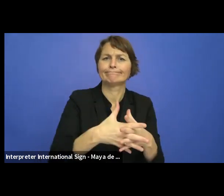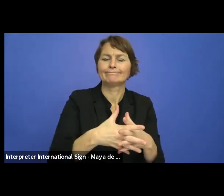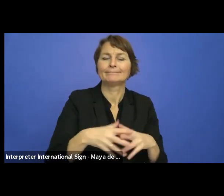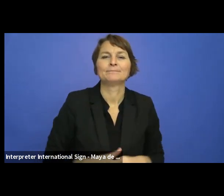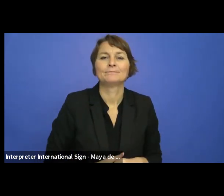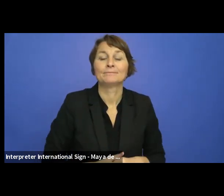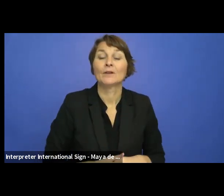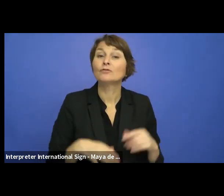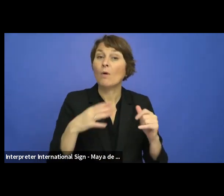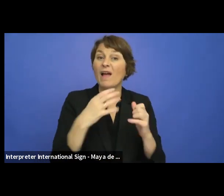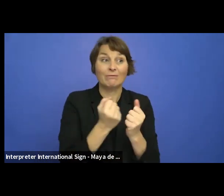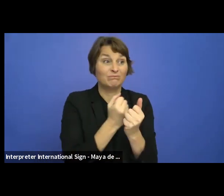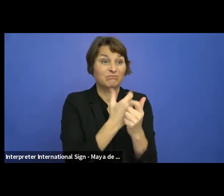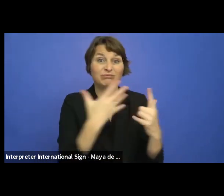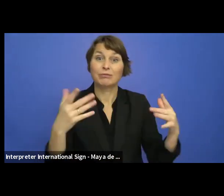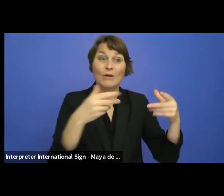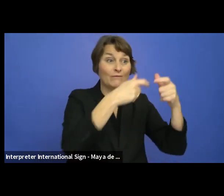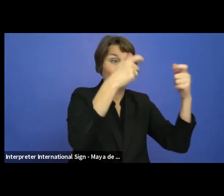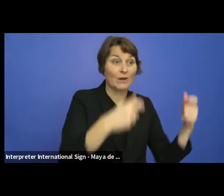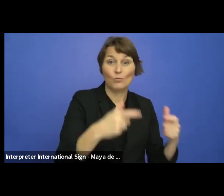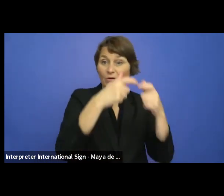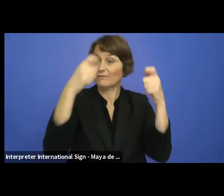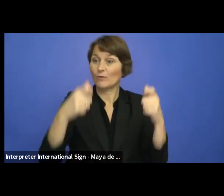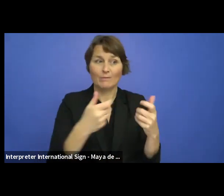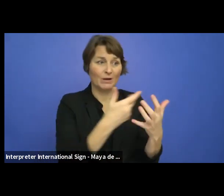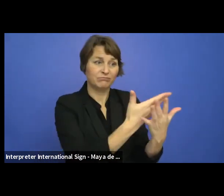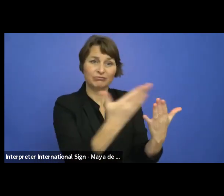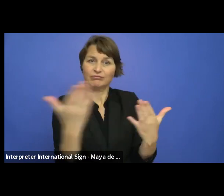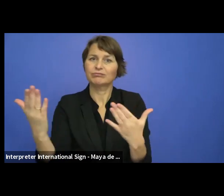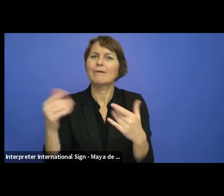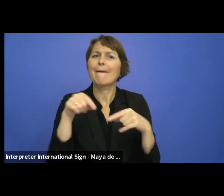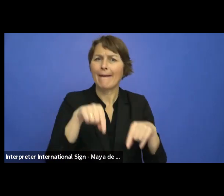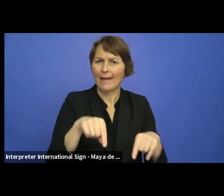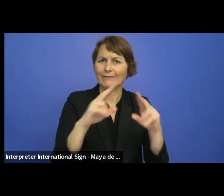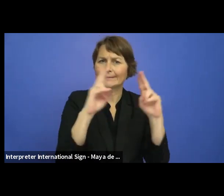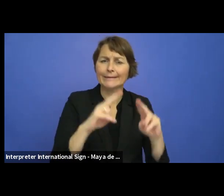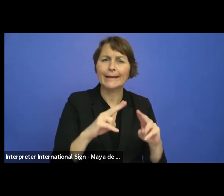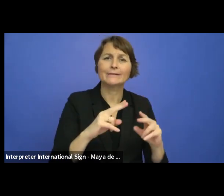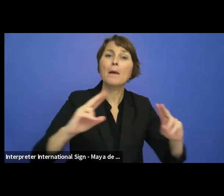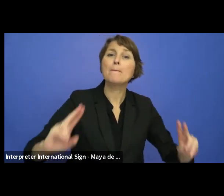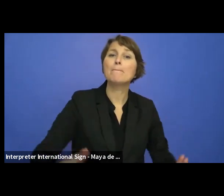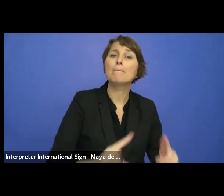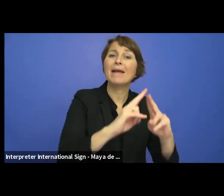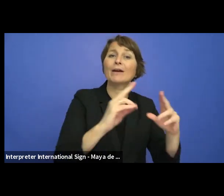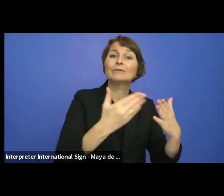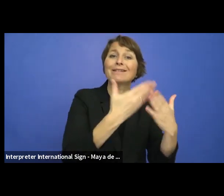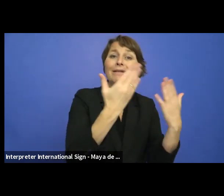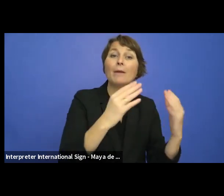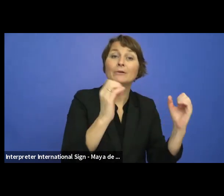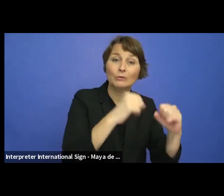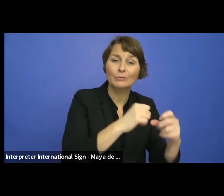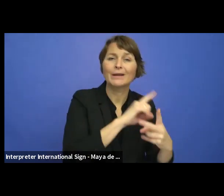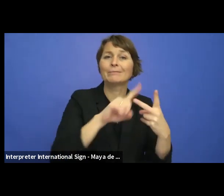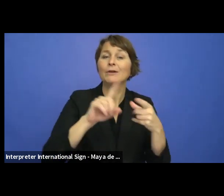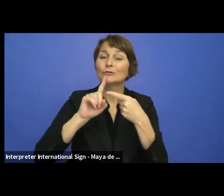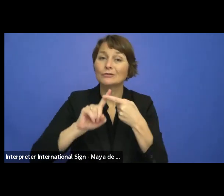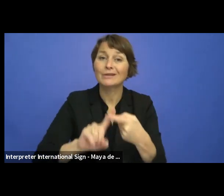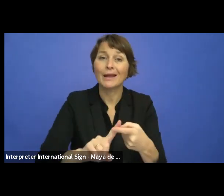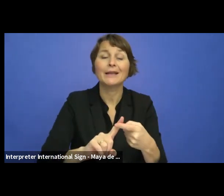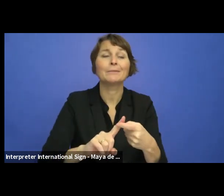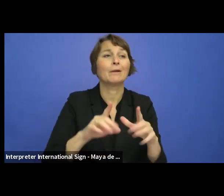national and international targets sit. There is the Paris climate agreement, the sustainable development goals, the circular economy,